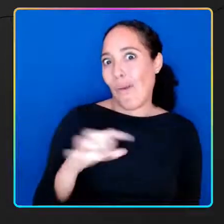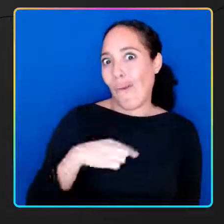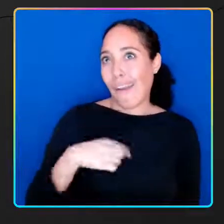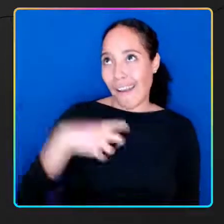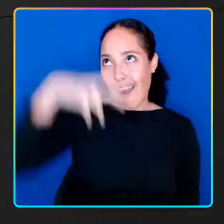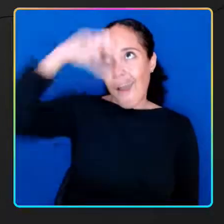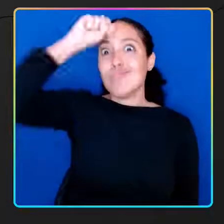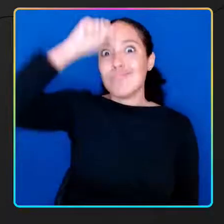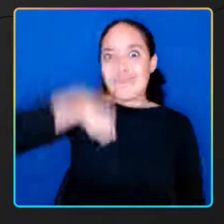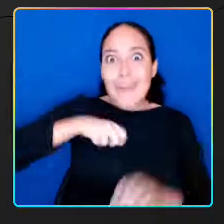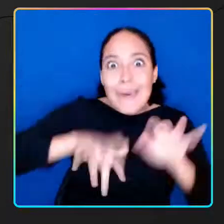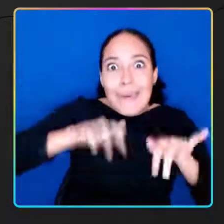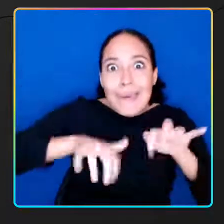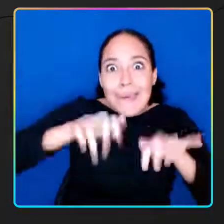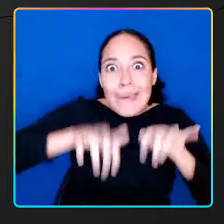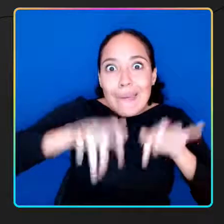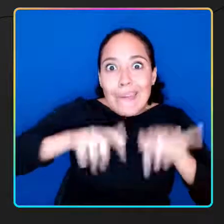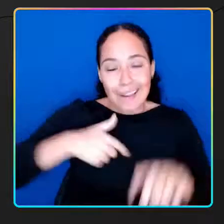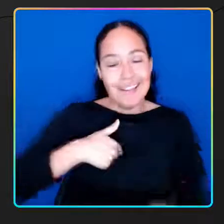on that thing from an early age.